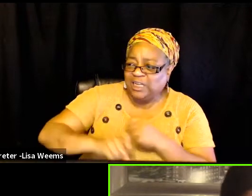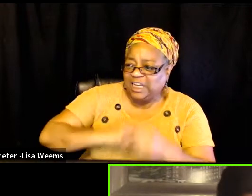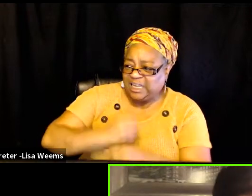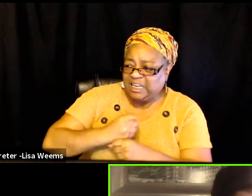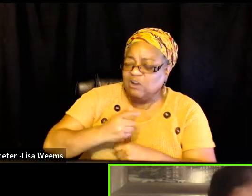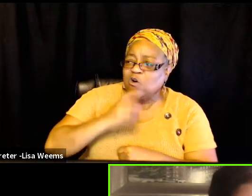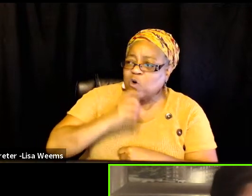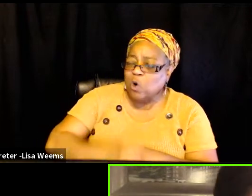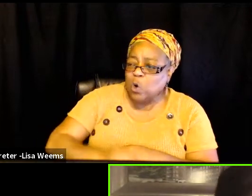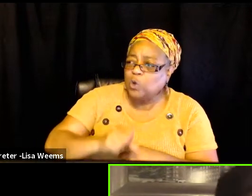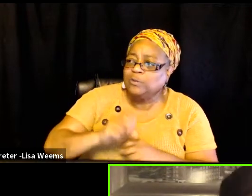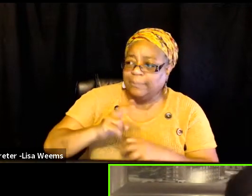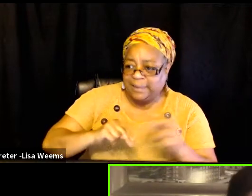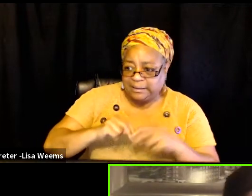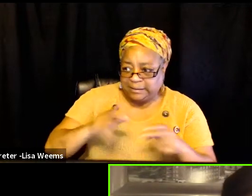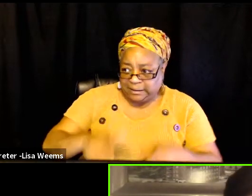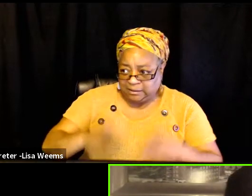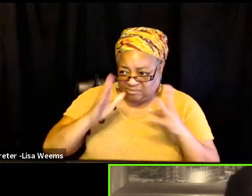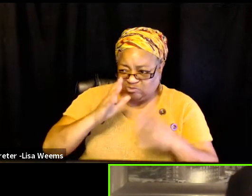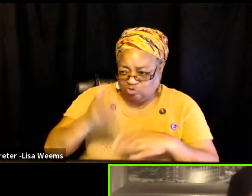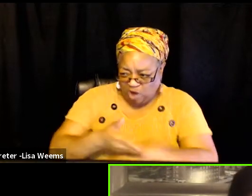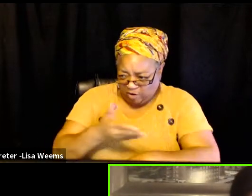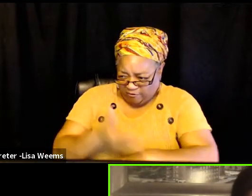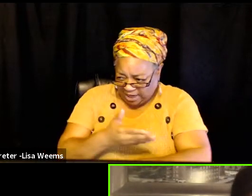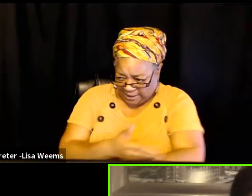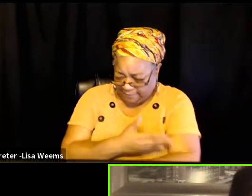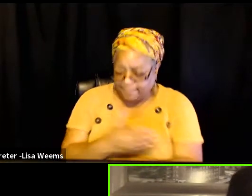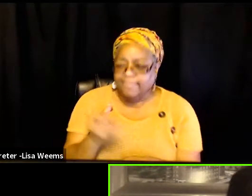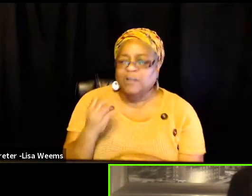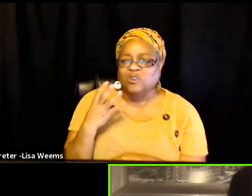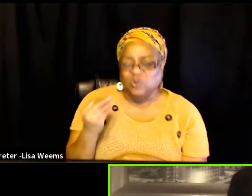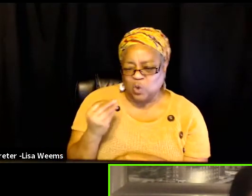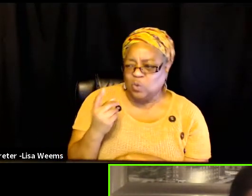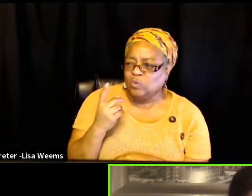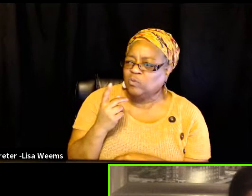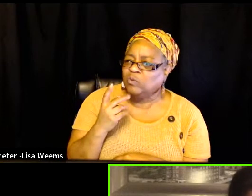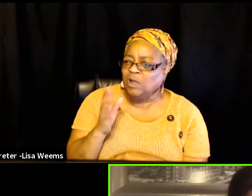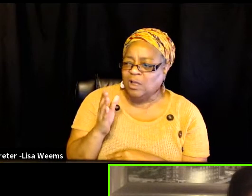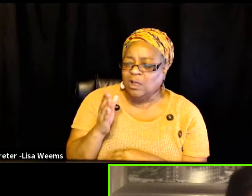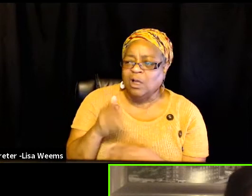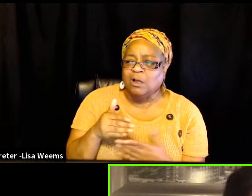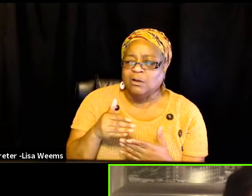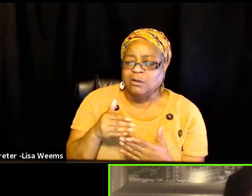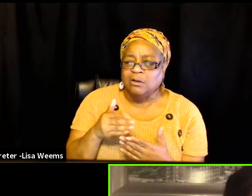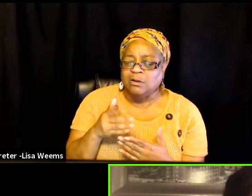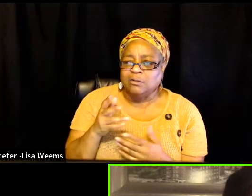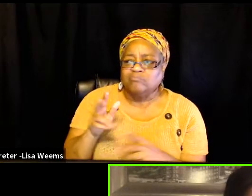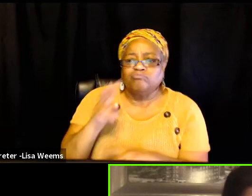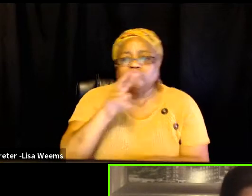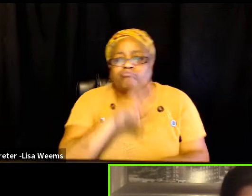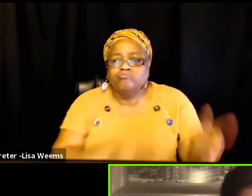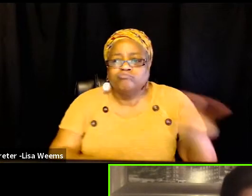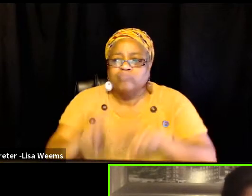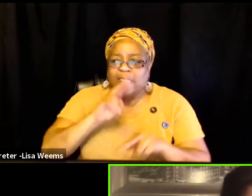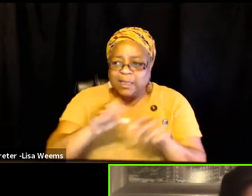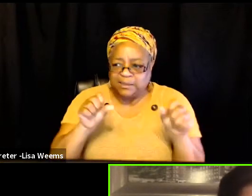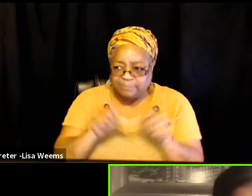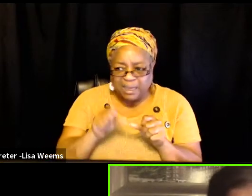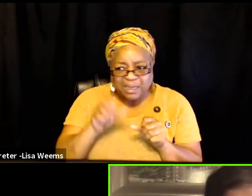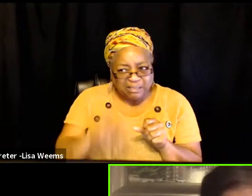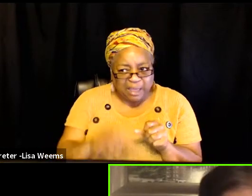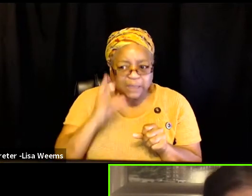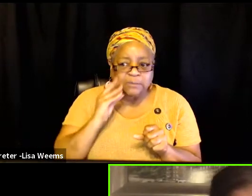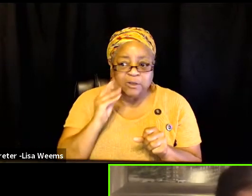open design art space. So even navigating that space was an interesting experience. During my time